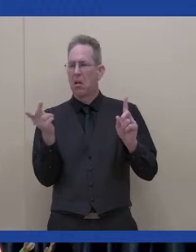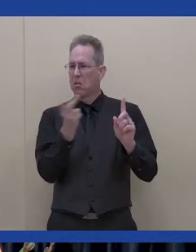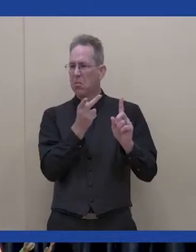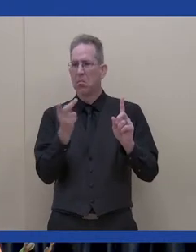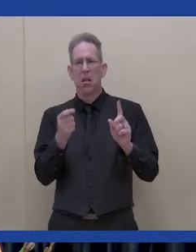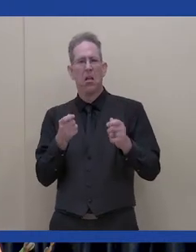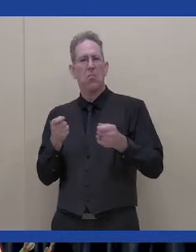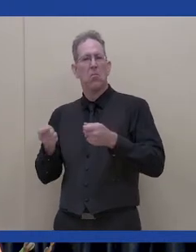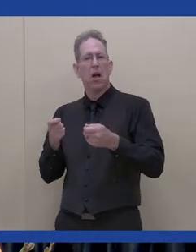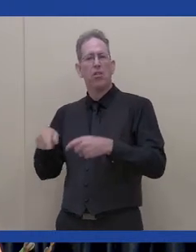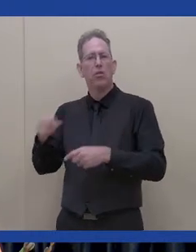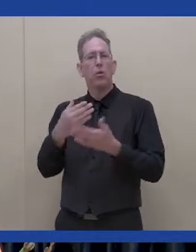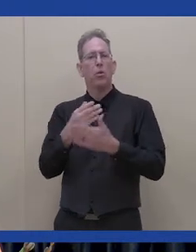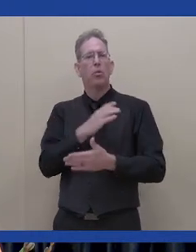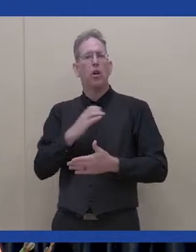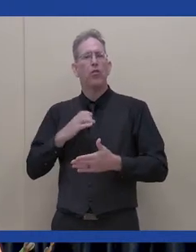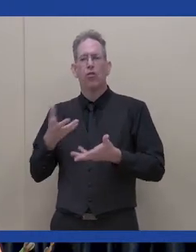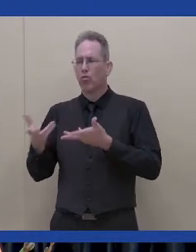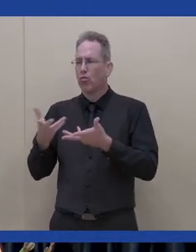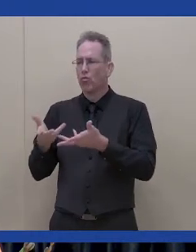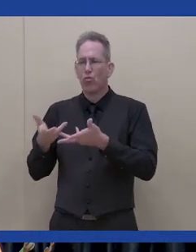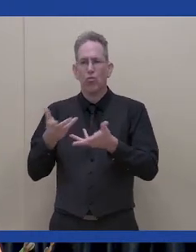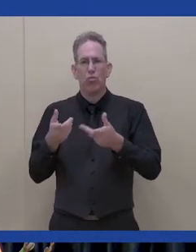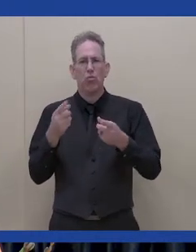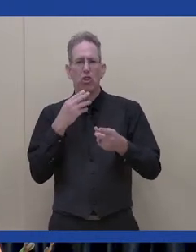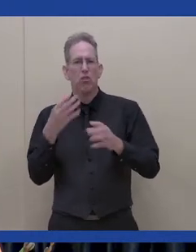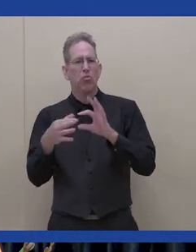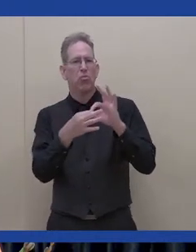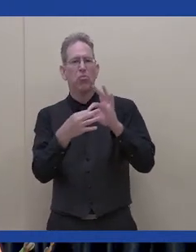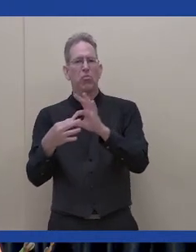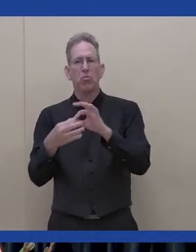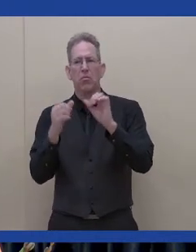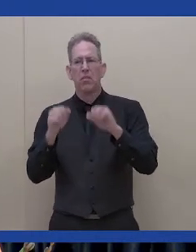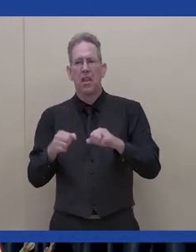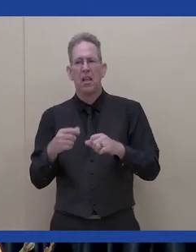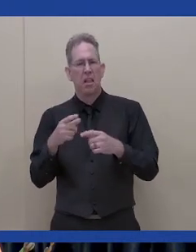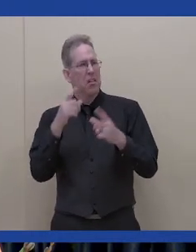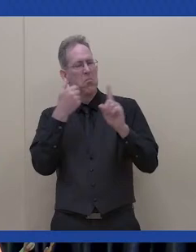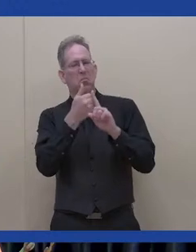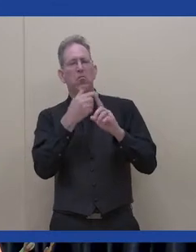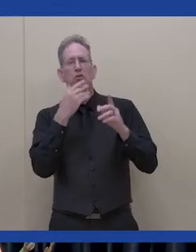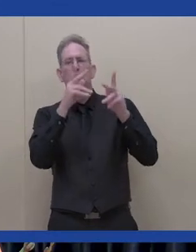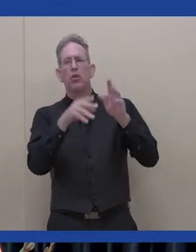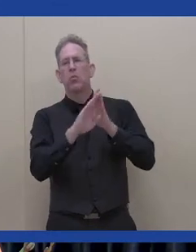consider. So thank you, Ben, for being willing to consider serving as our council president.